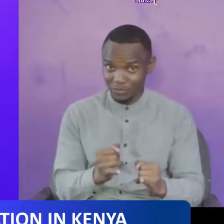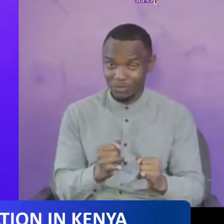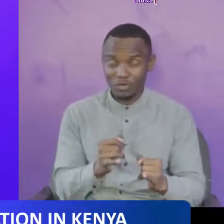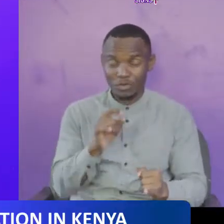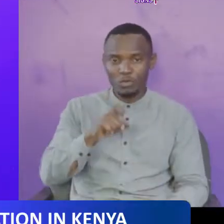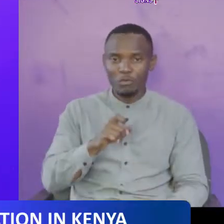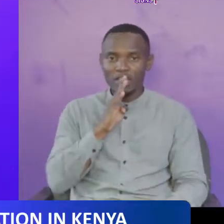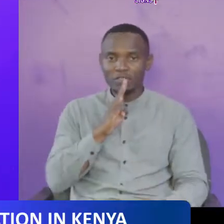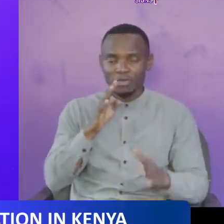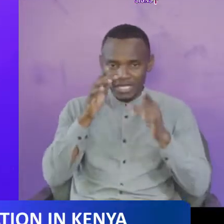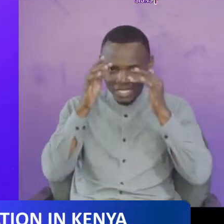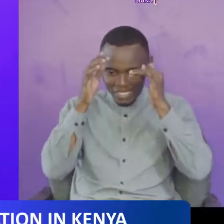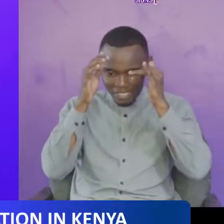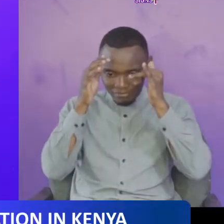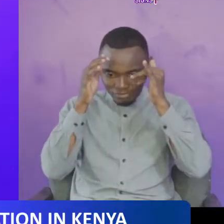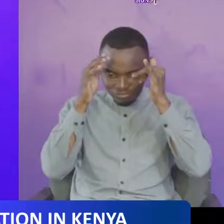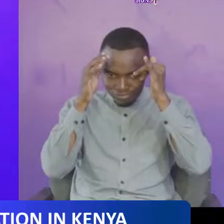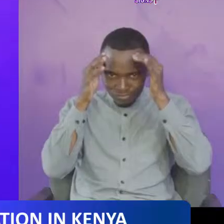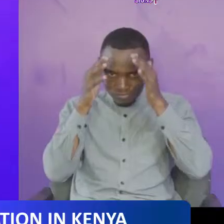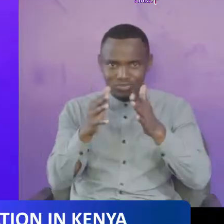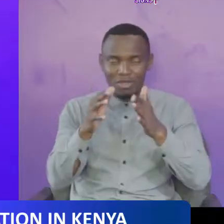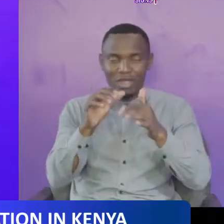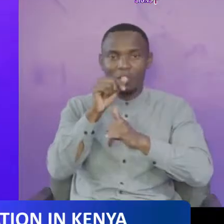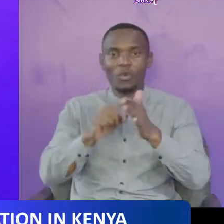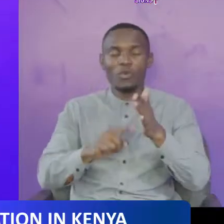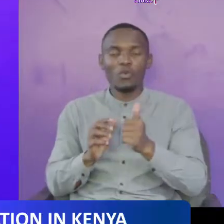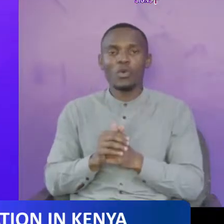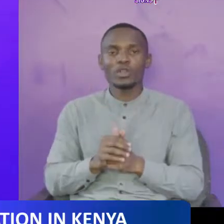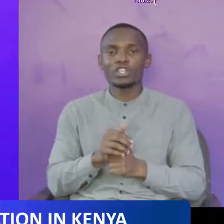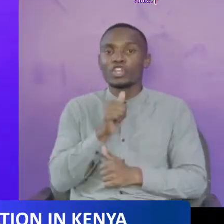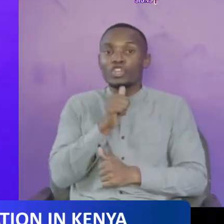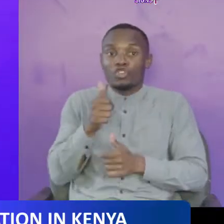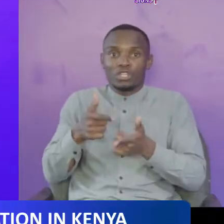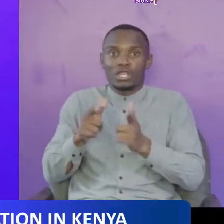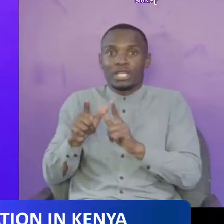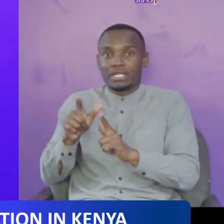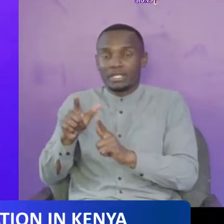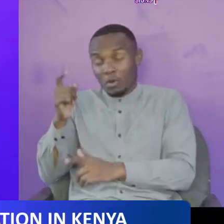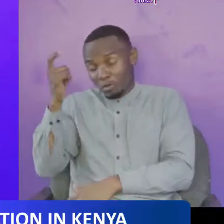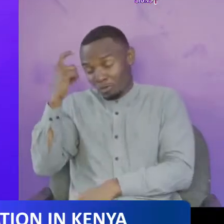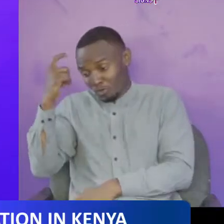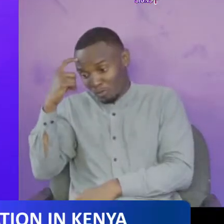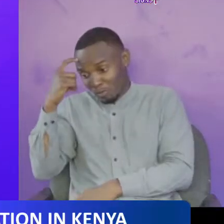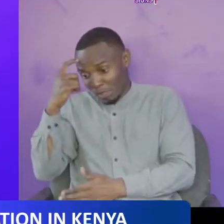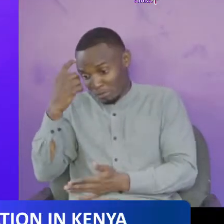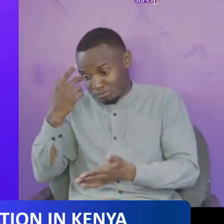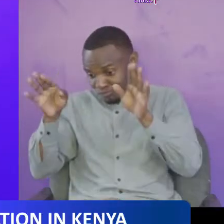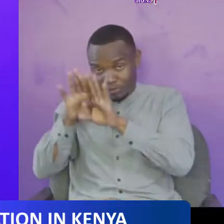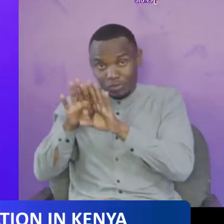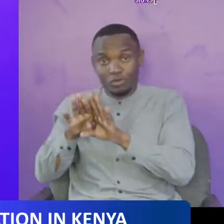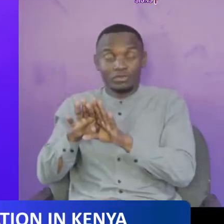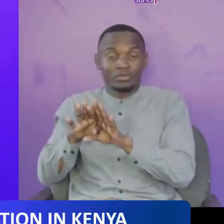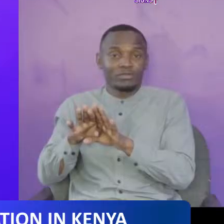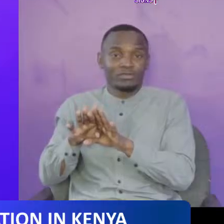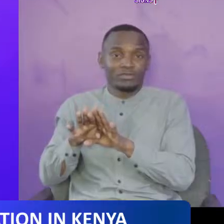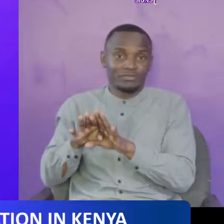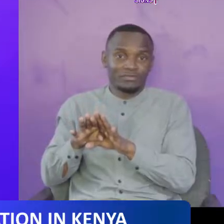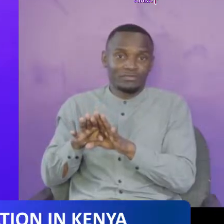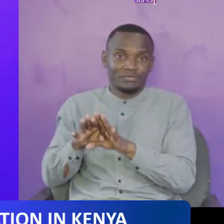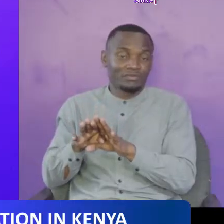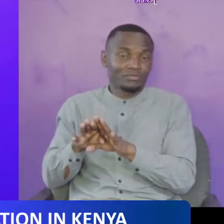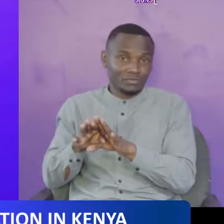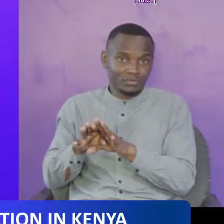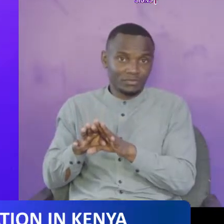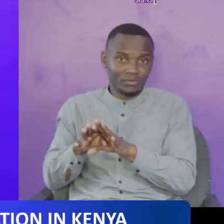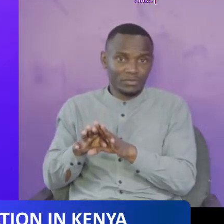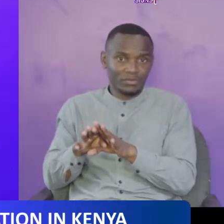intentional about letting your brain not slip into the zone that it is being taken to.